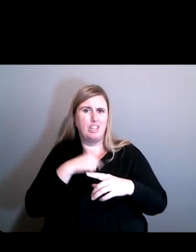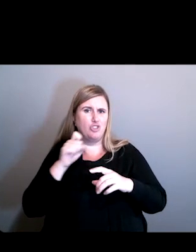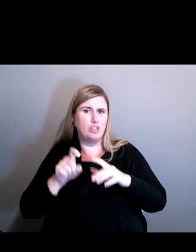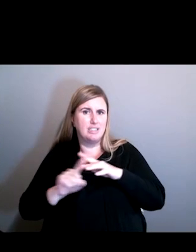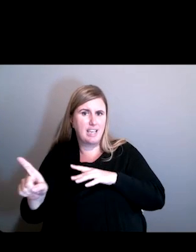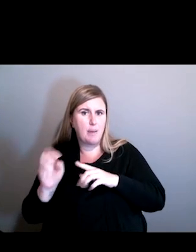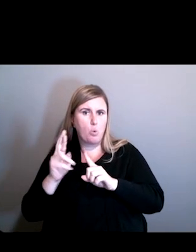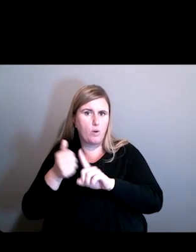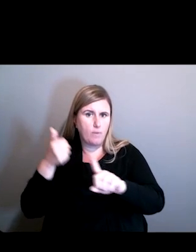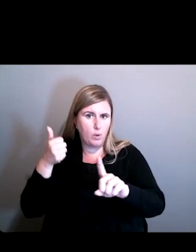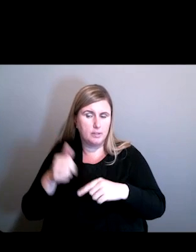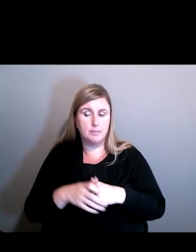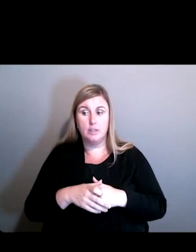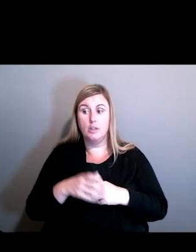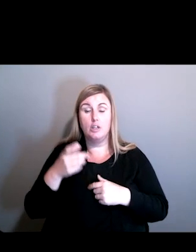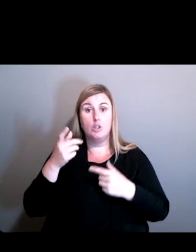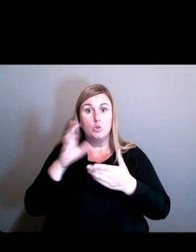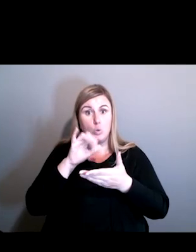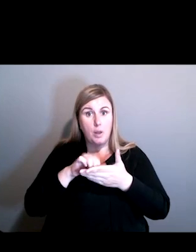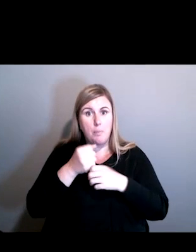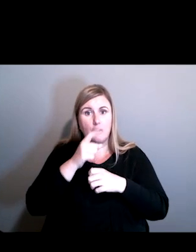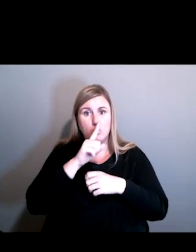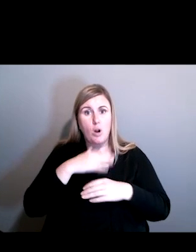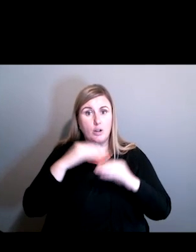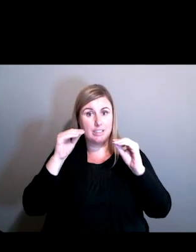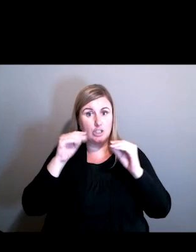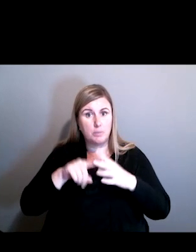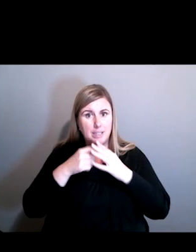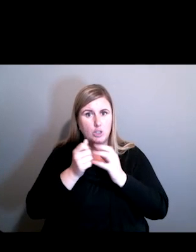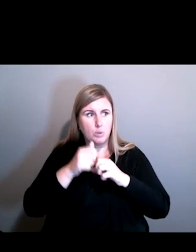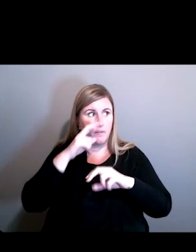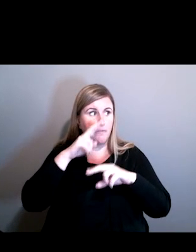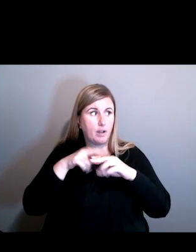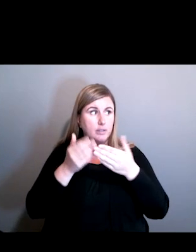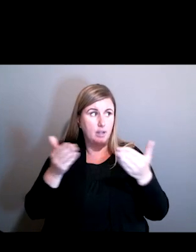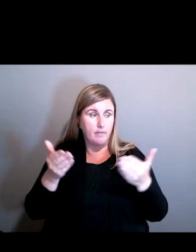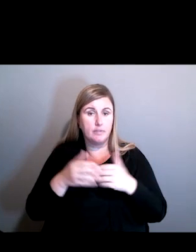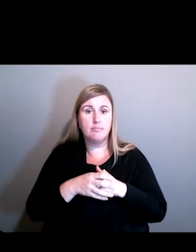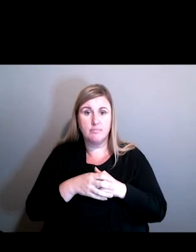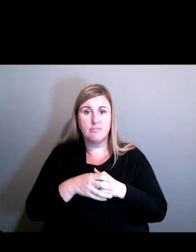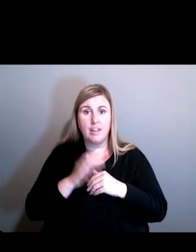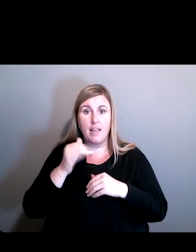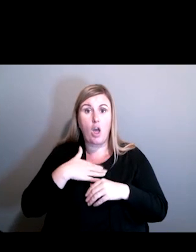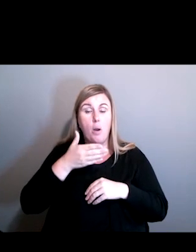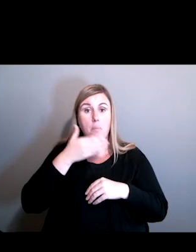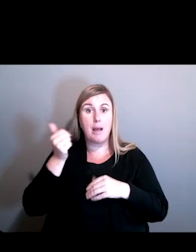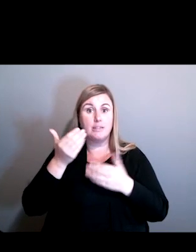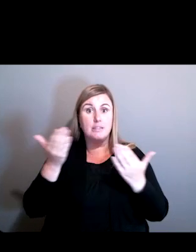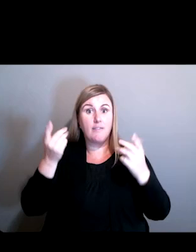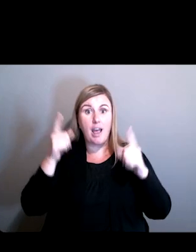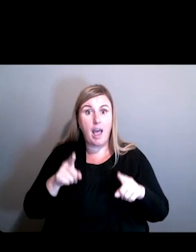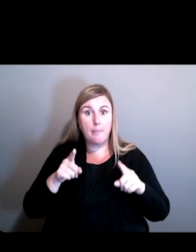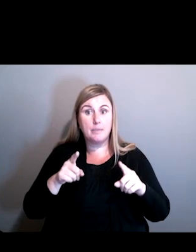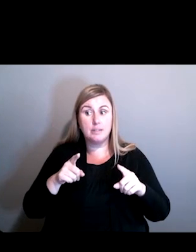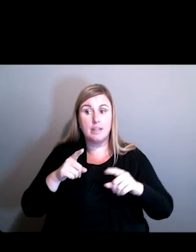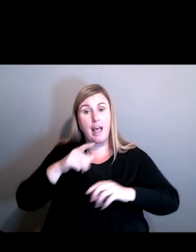avoided? So to do that, we want to make sure that our teaching begins with fun stuff, that the best stuff happens